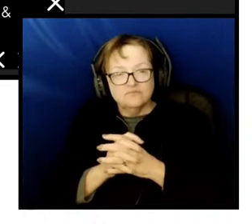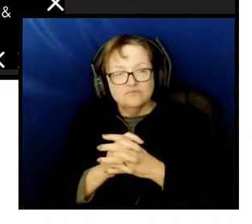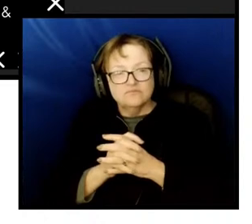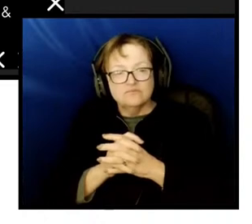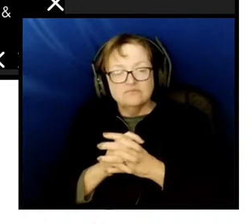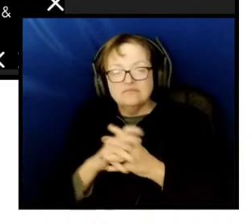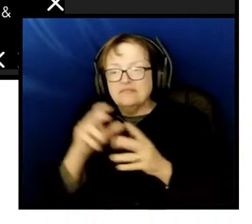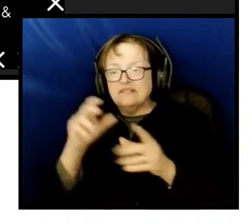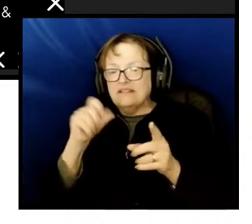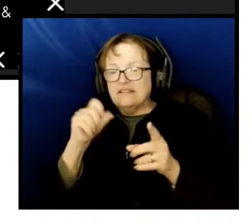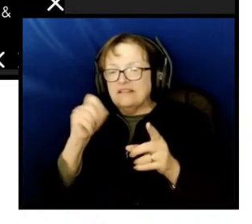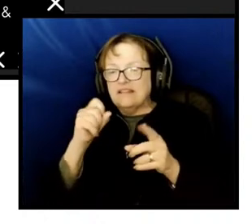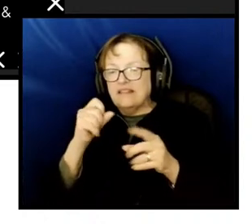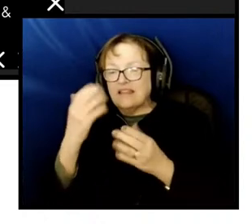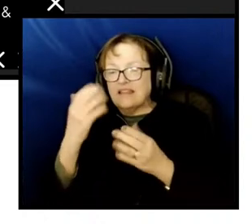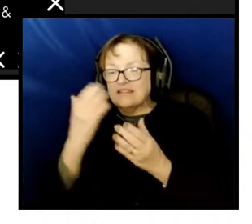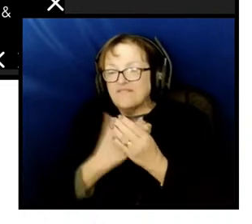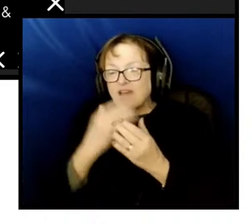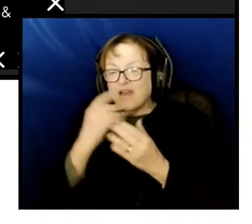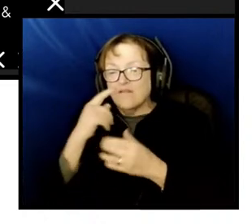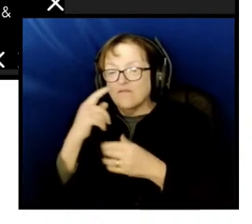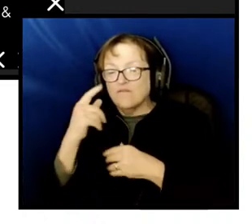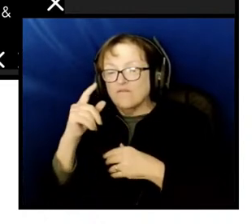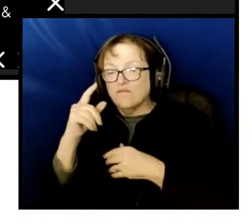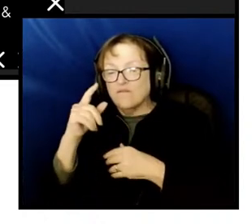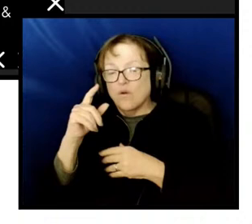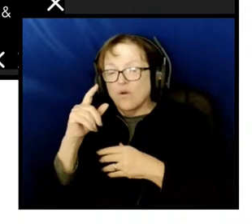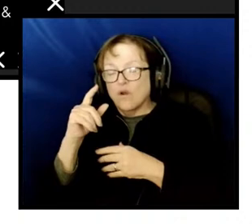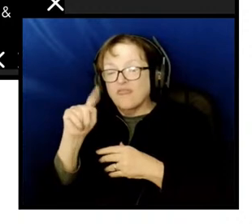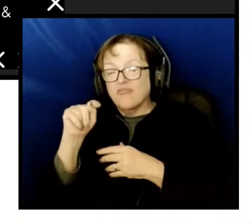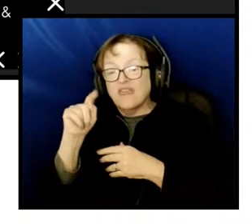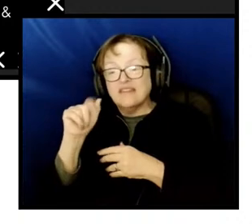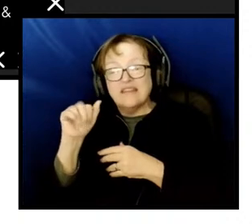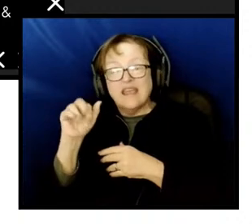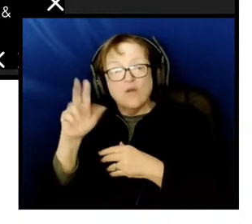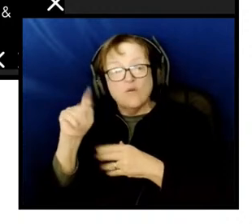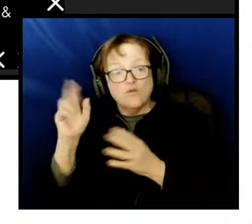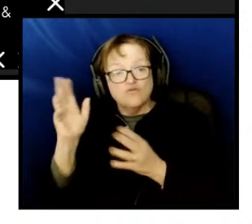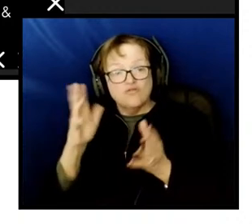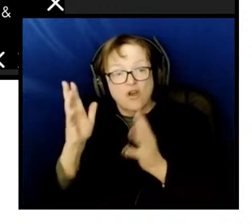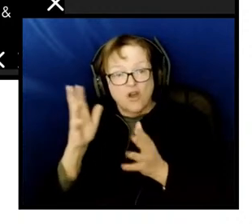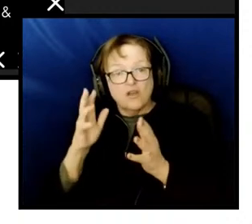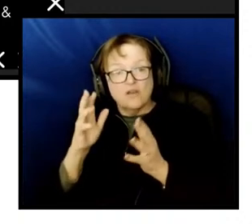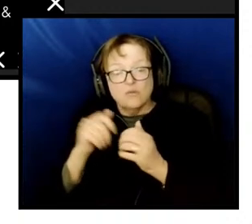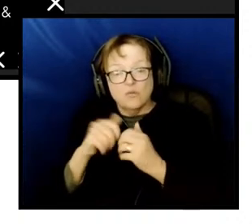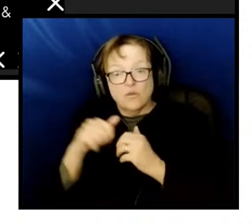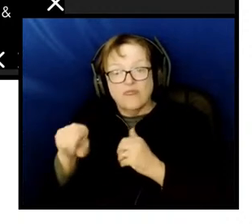Yes, this is our flyer for a tarot talk, the first tarot workshop that we did with Griot Circle,